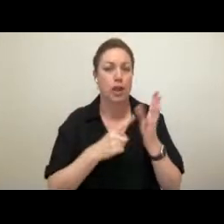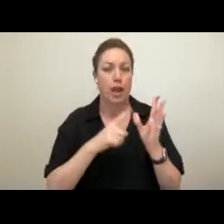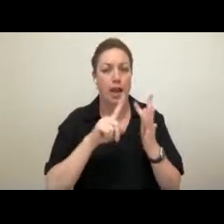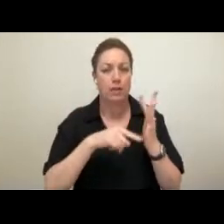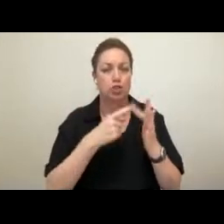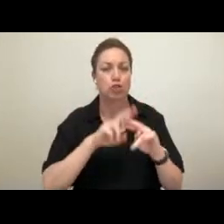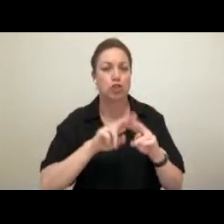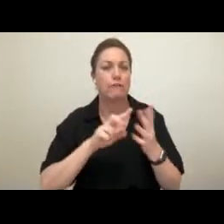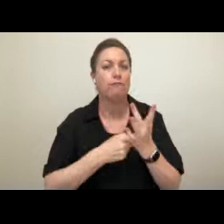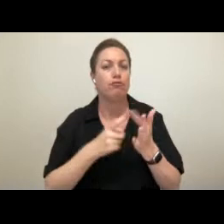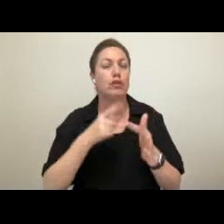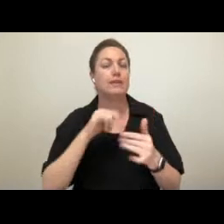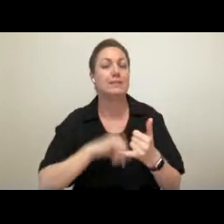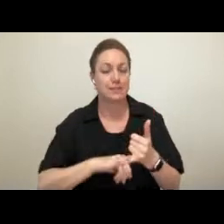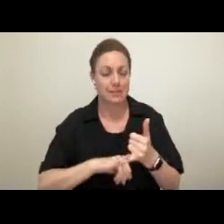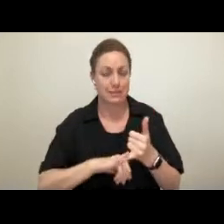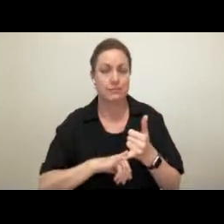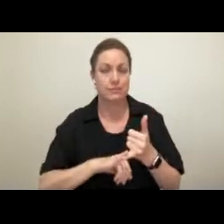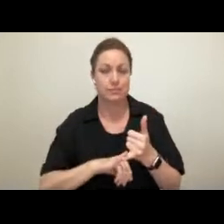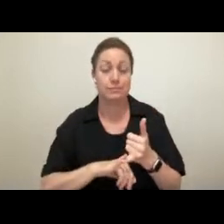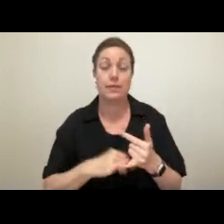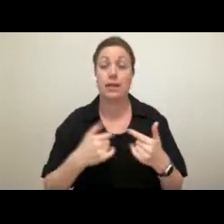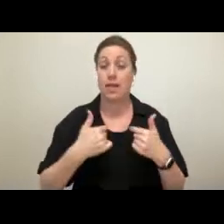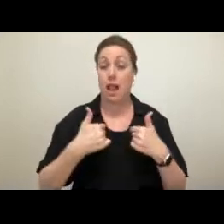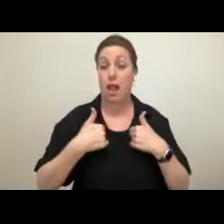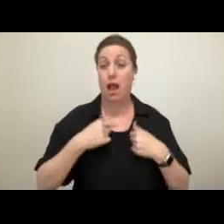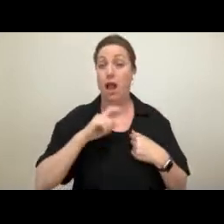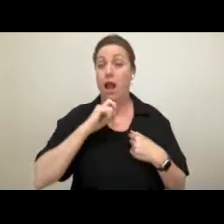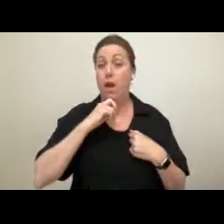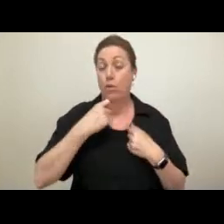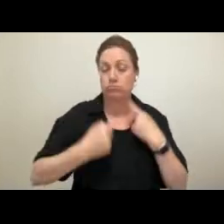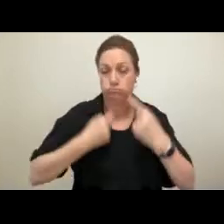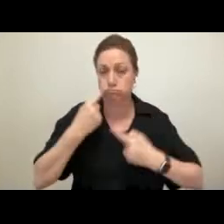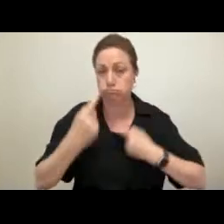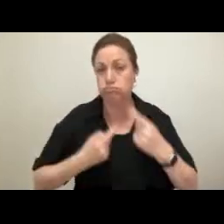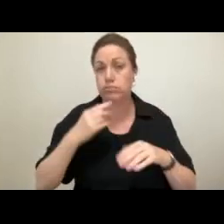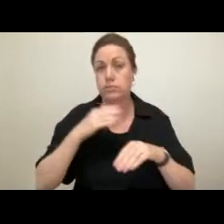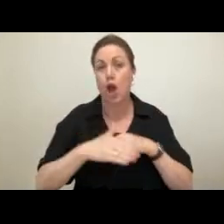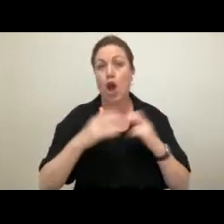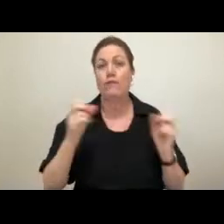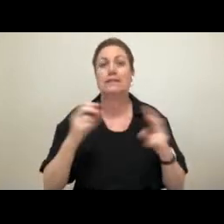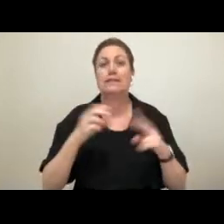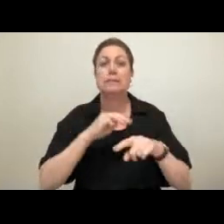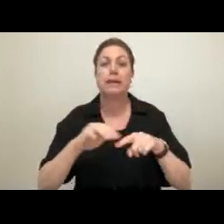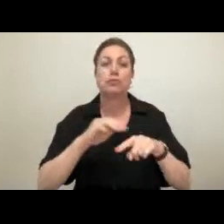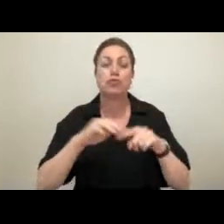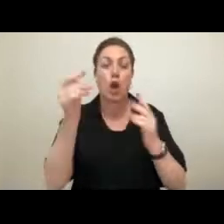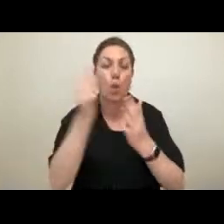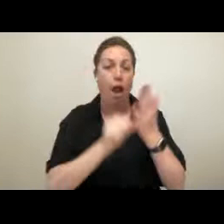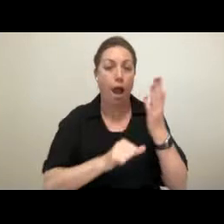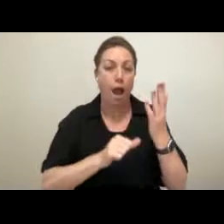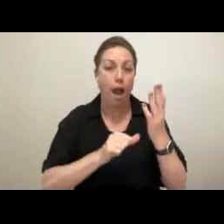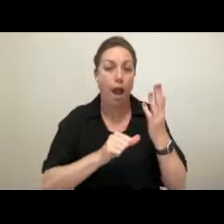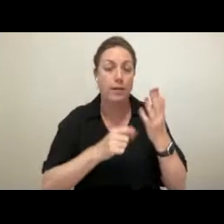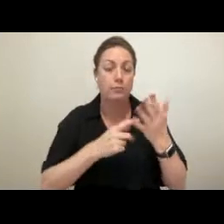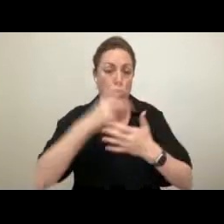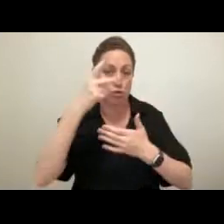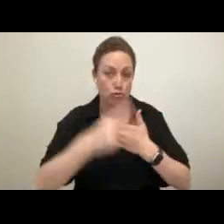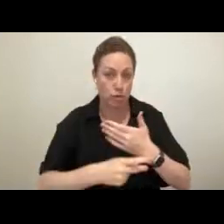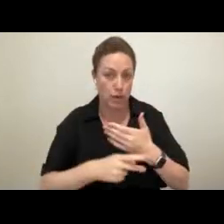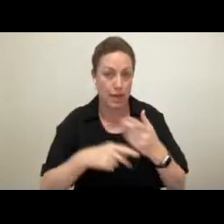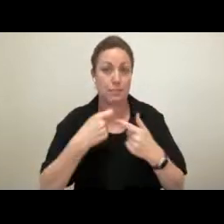I'll outline the Sydney Metro Art Program. Then Katie Westlake will feature in an